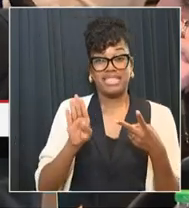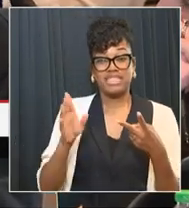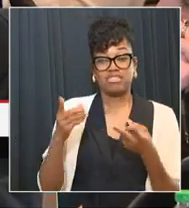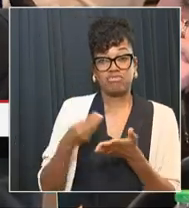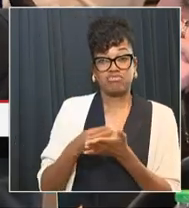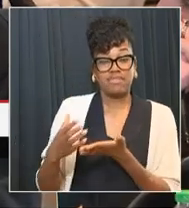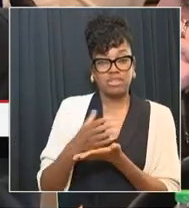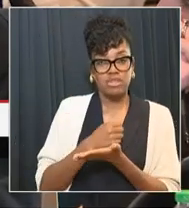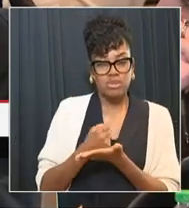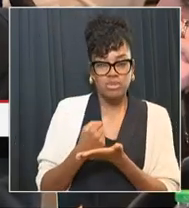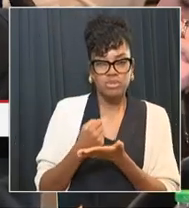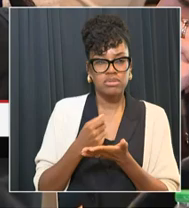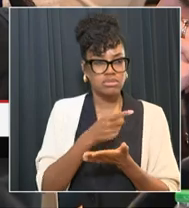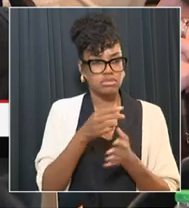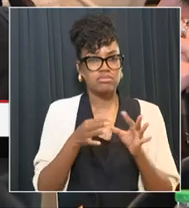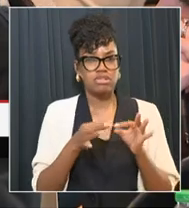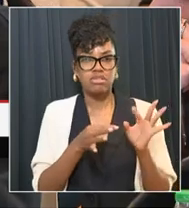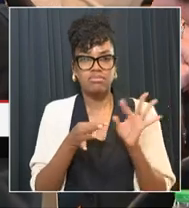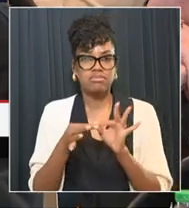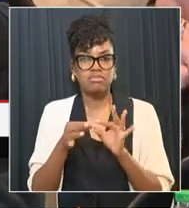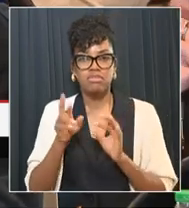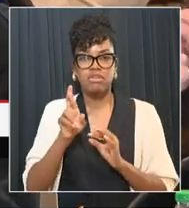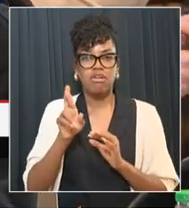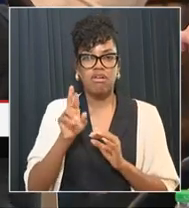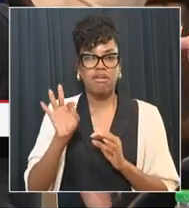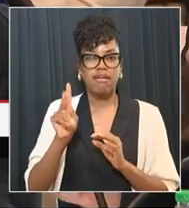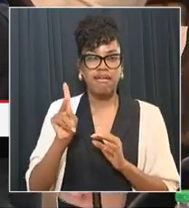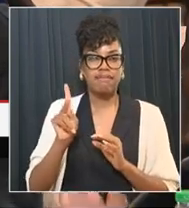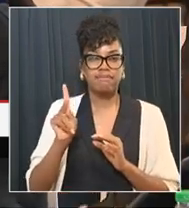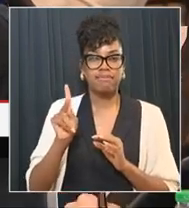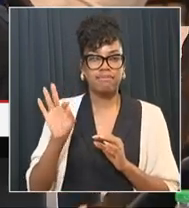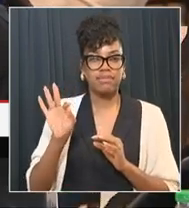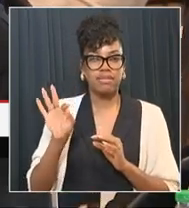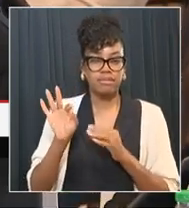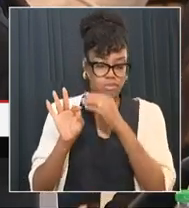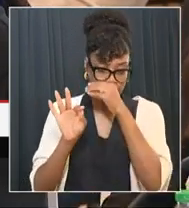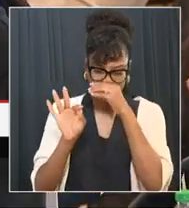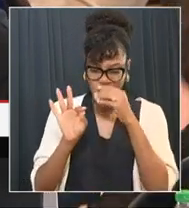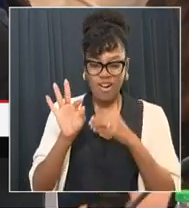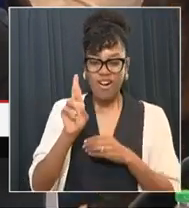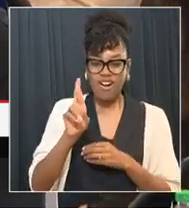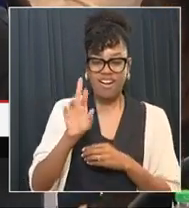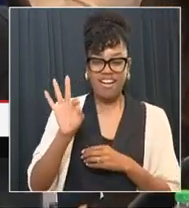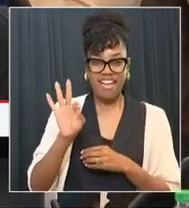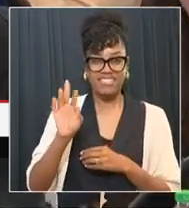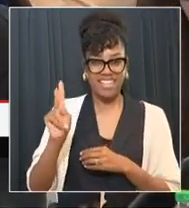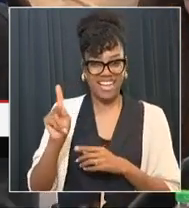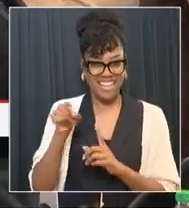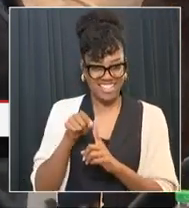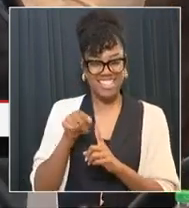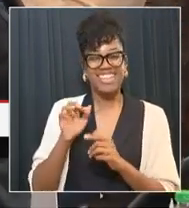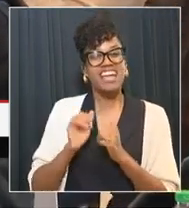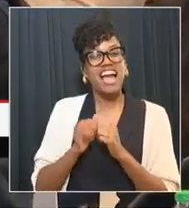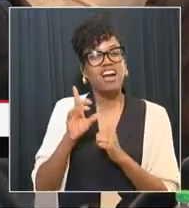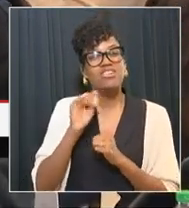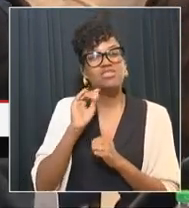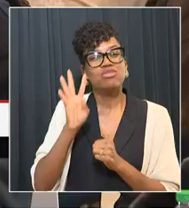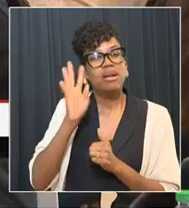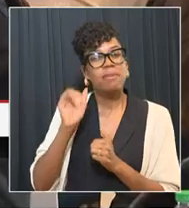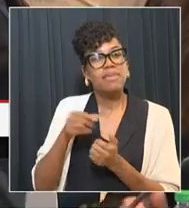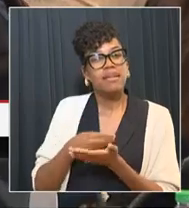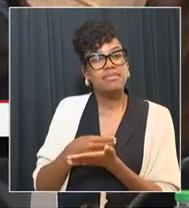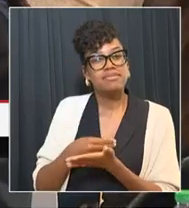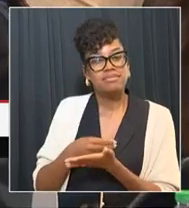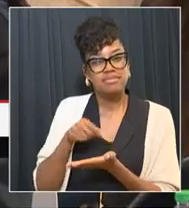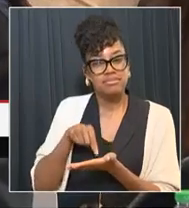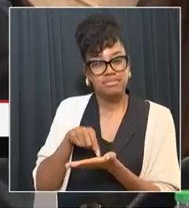heard being mentioned as it relates to RFK. So specifically, like, where did those calculations come from as it relates to the anticipated revenue for